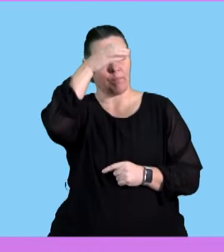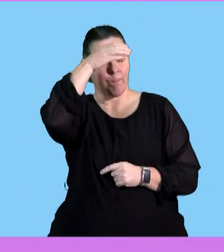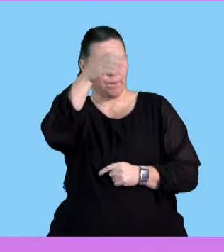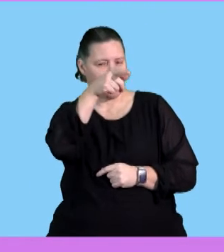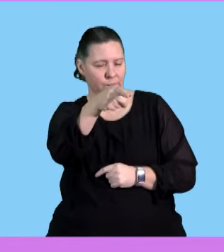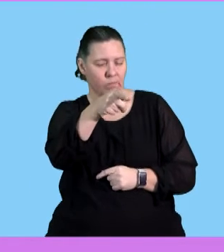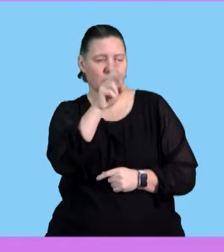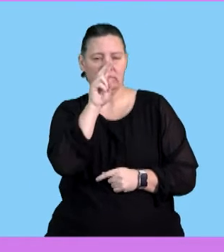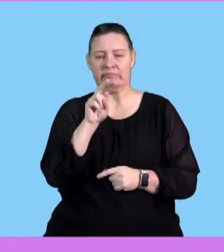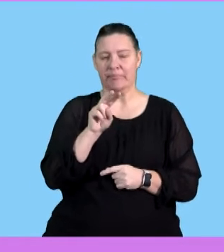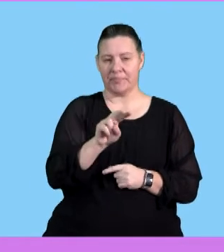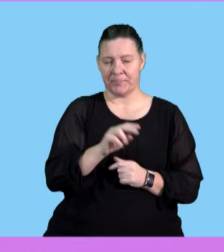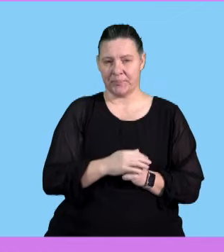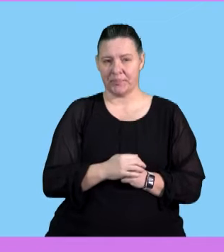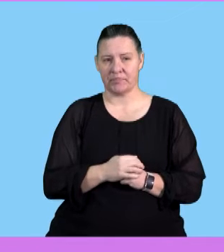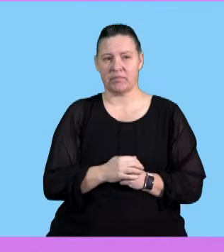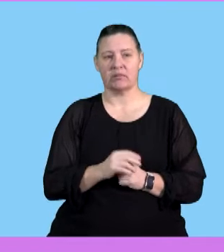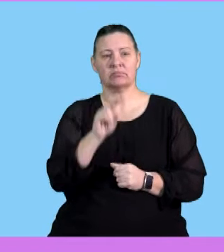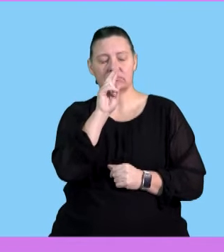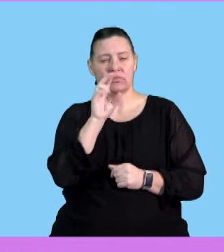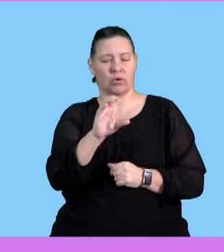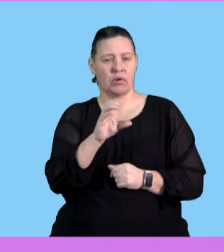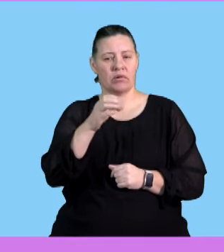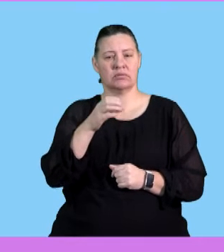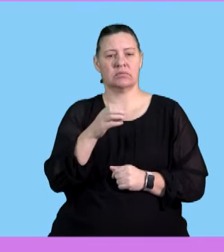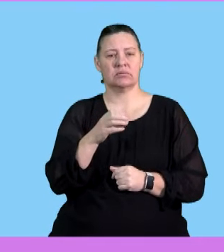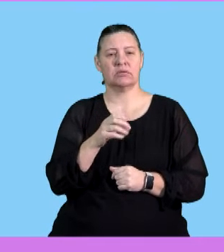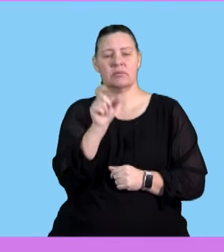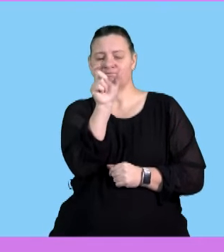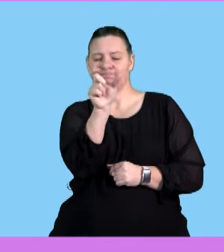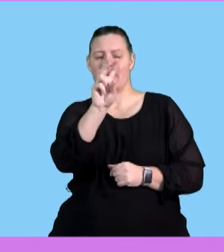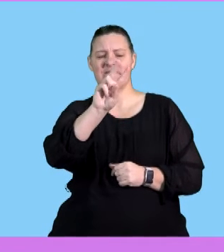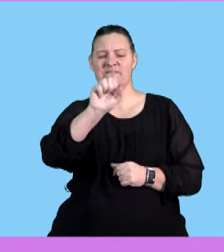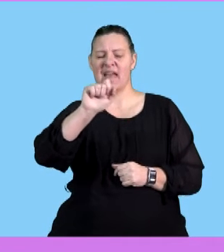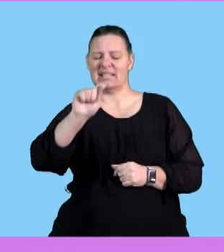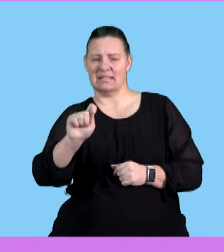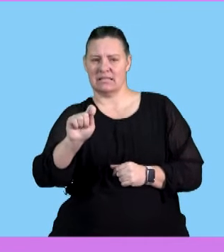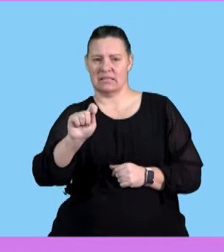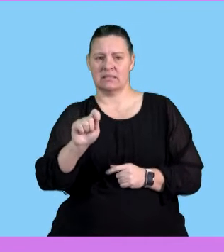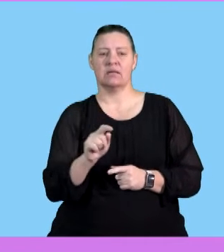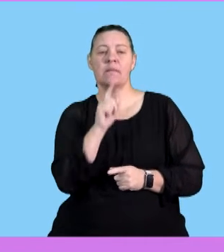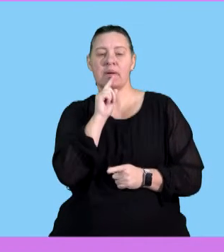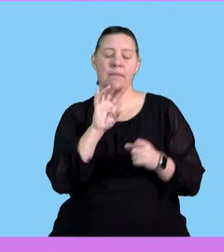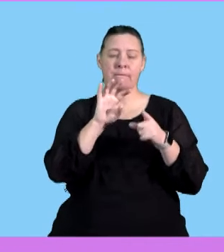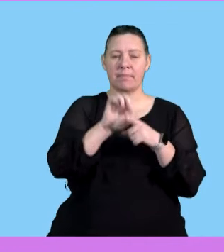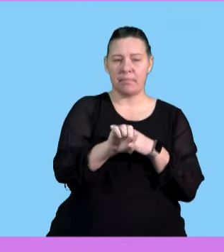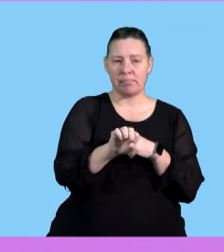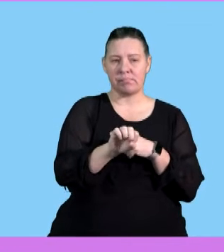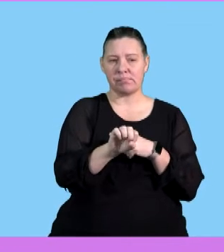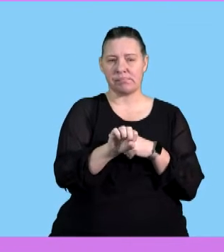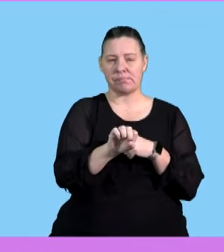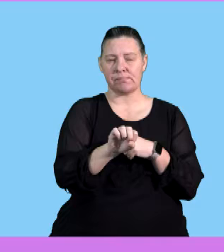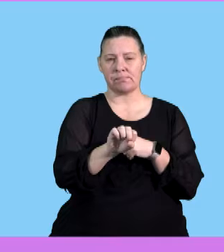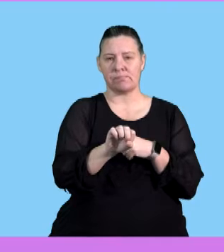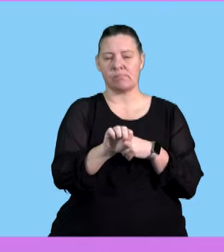Now, these are the concepts that we will be looking at. We are going to start by looking at the acronym VAT. They